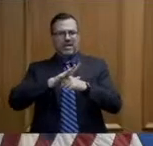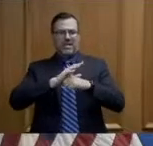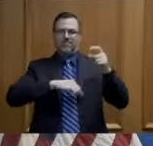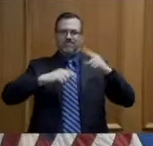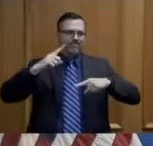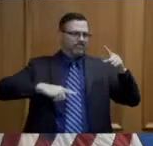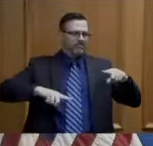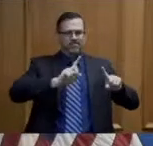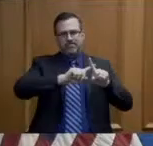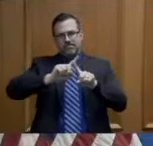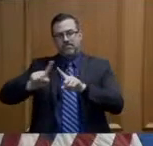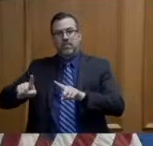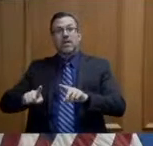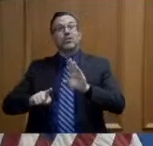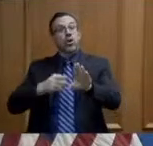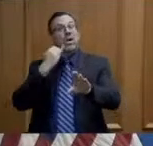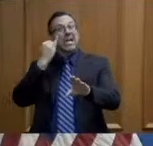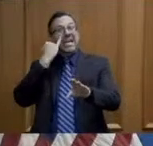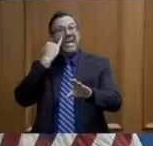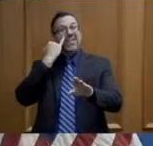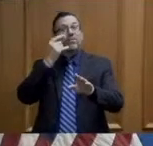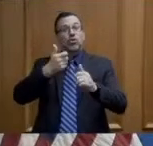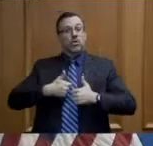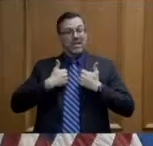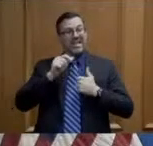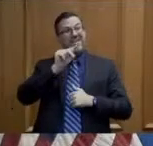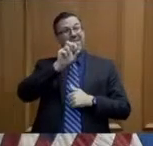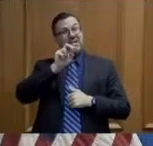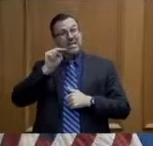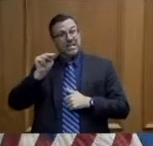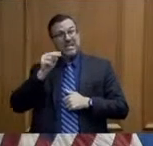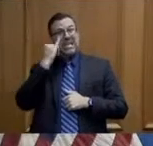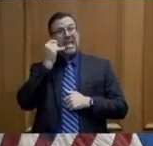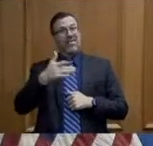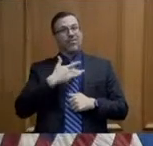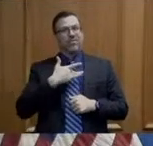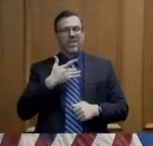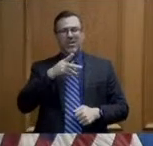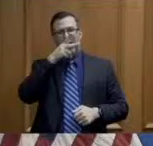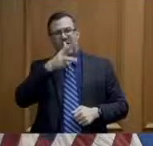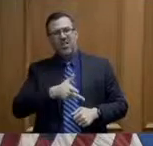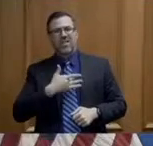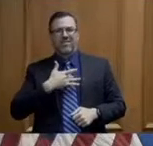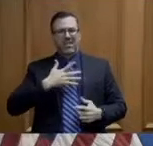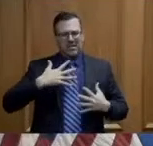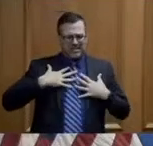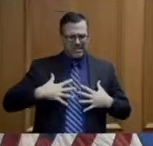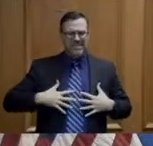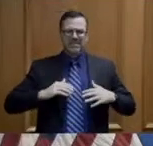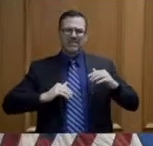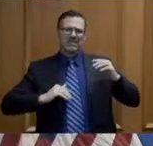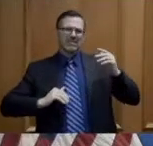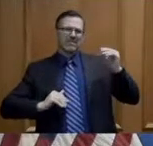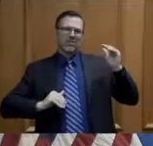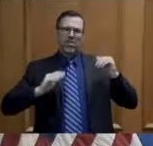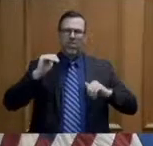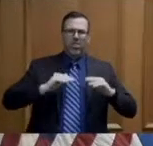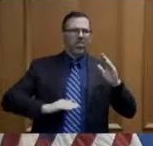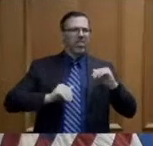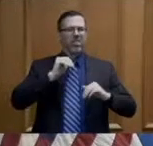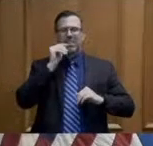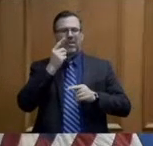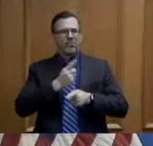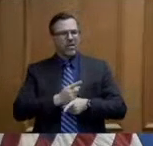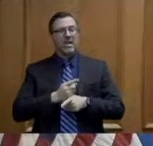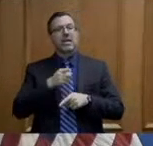isn't feeling well to understand that they have access to testing. Even when the traditional